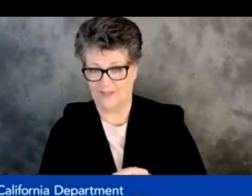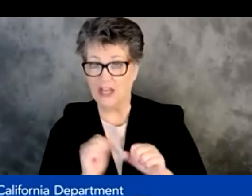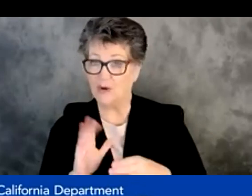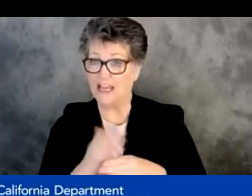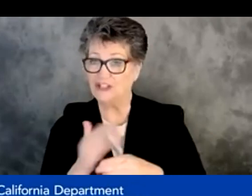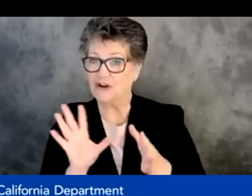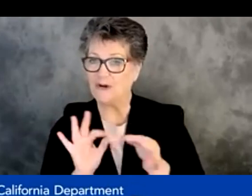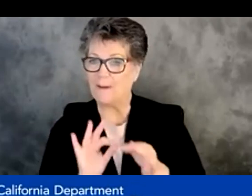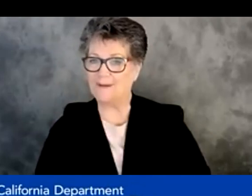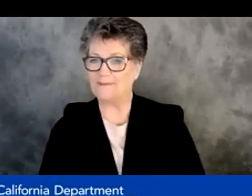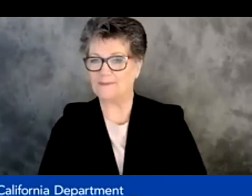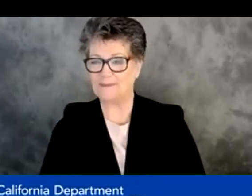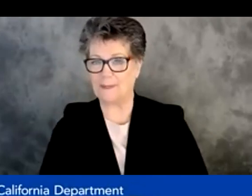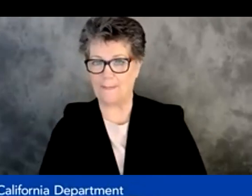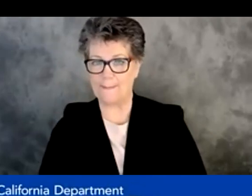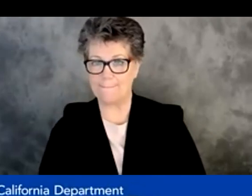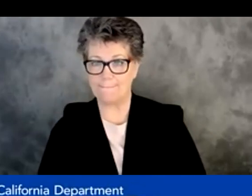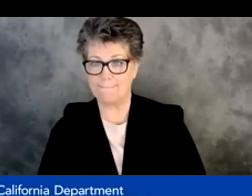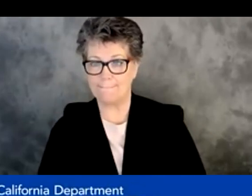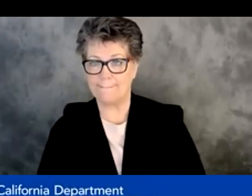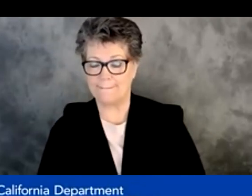your comment.